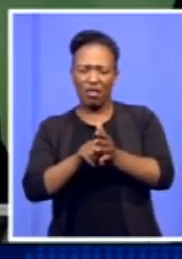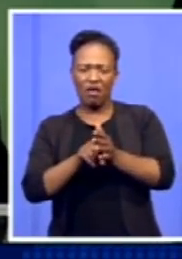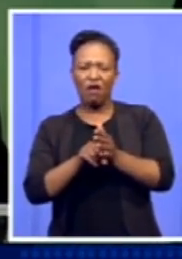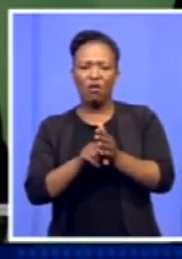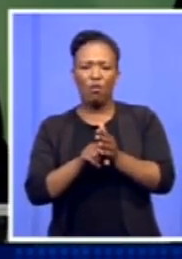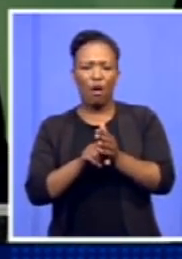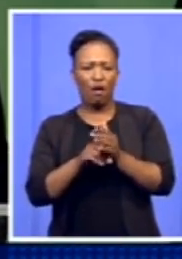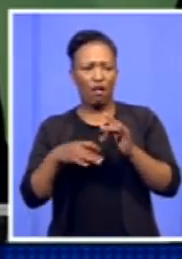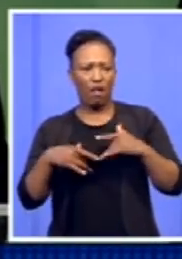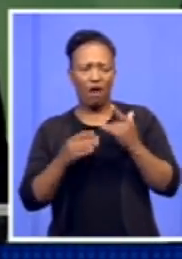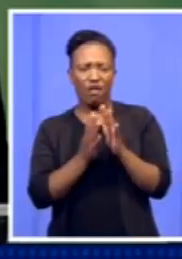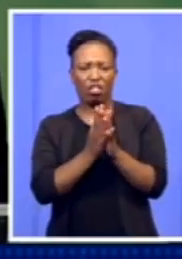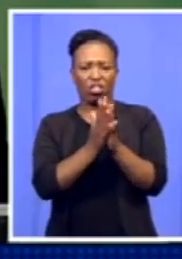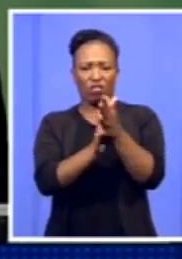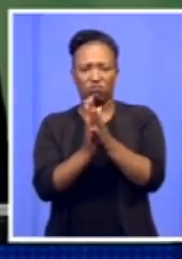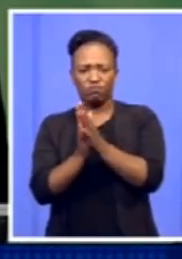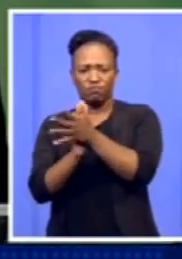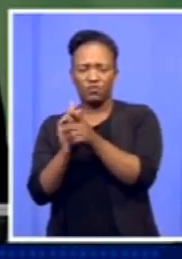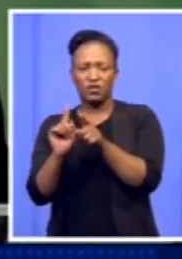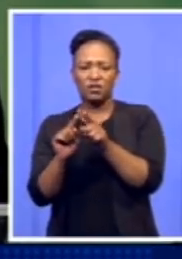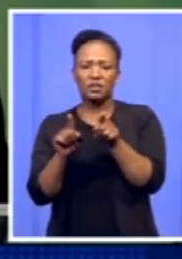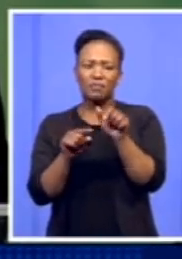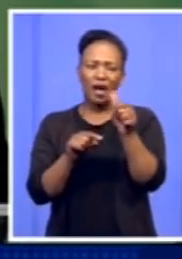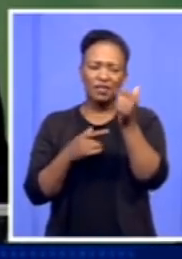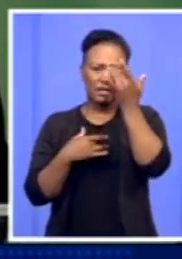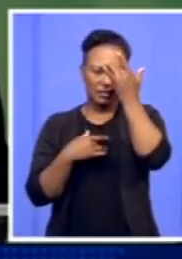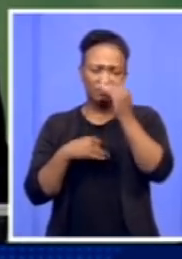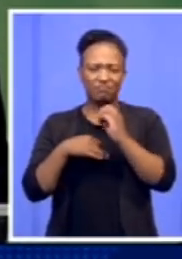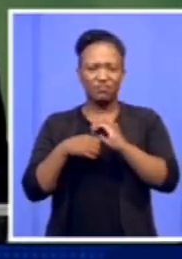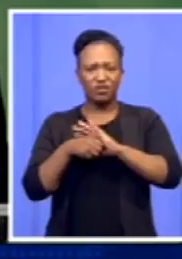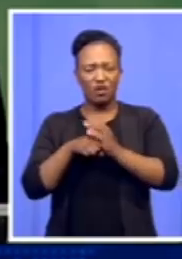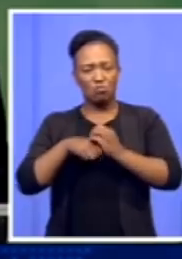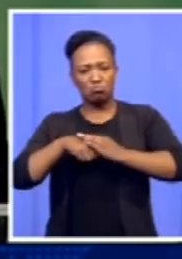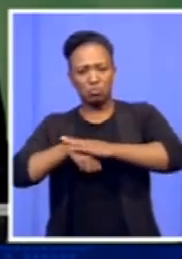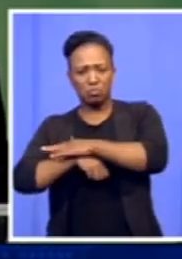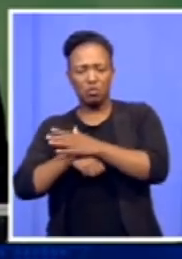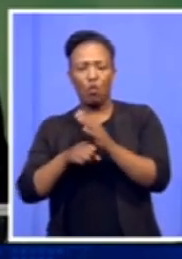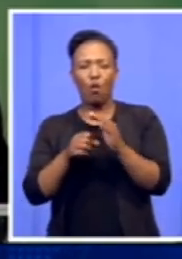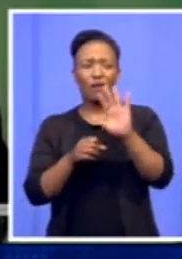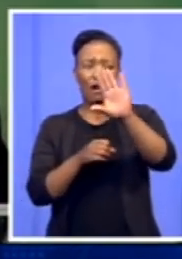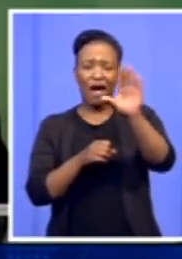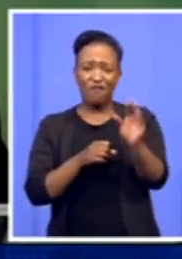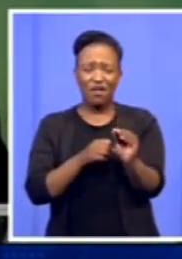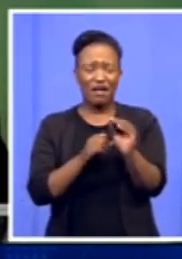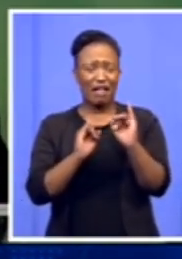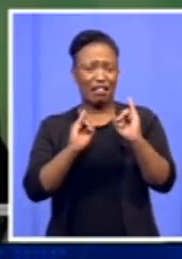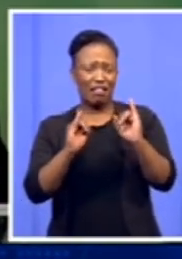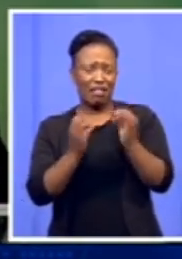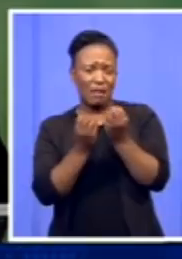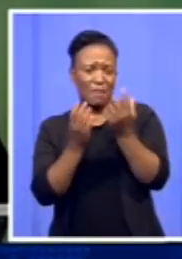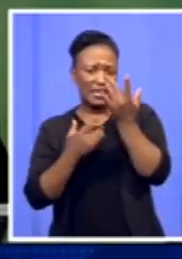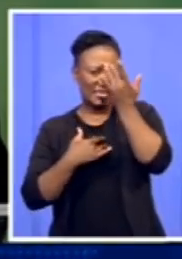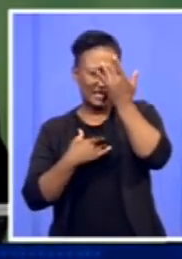other pandemics which are ravaging the African continent. There are many diseases in the African continent.